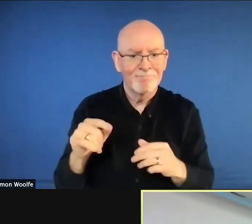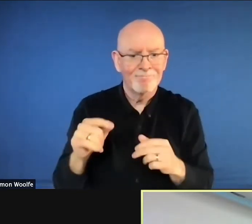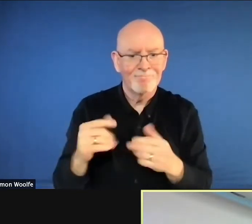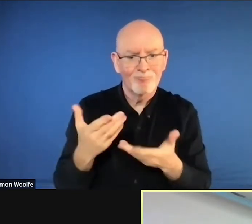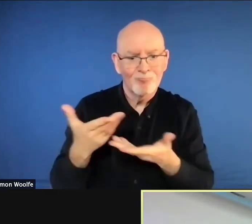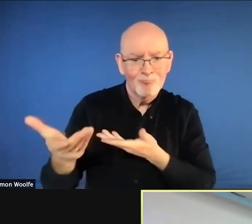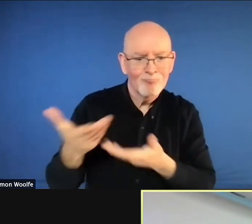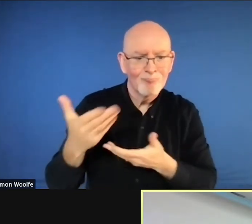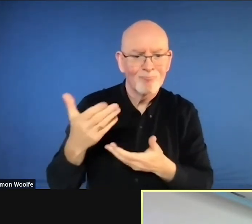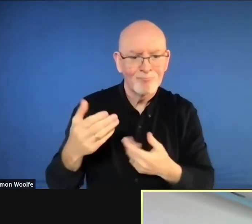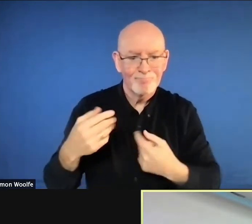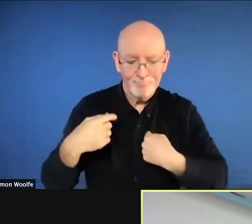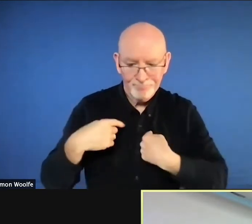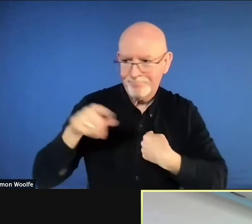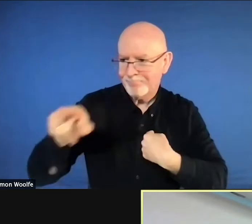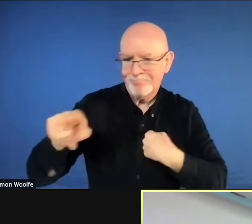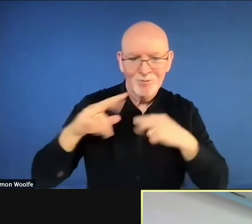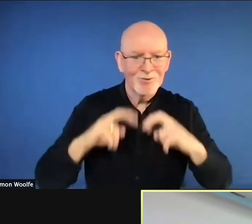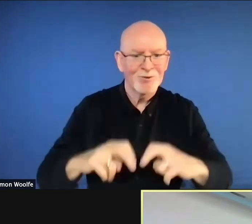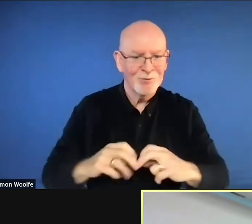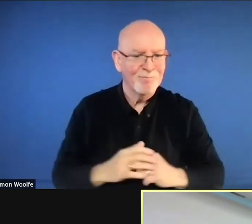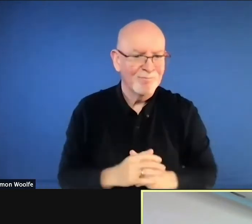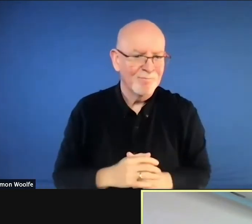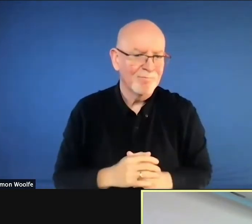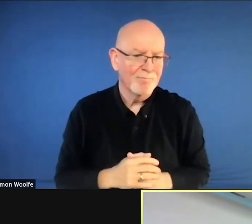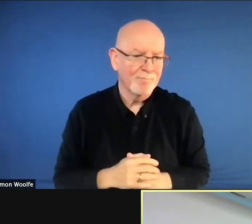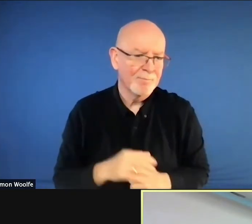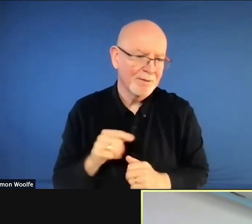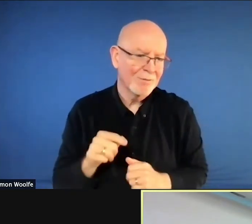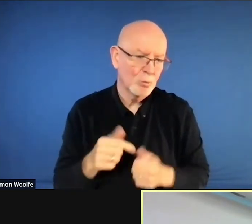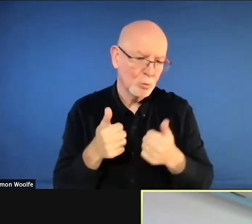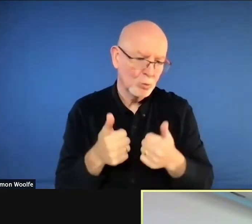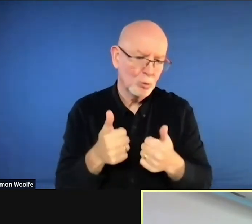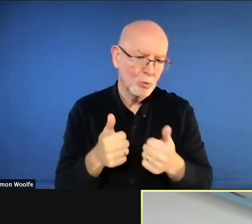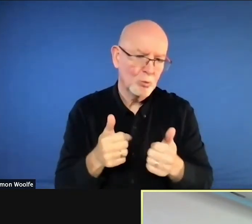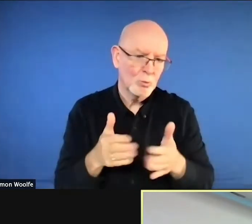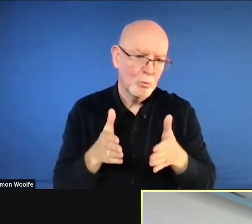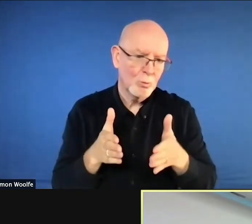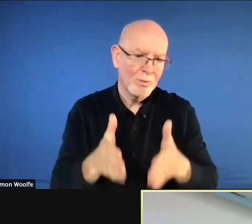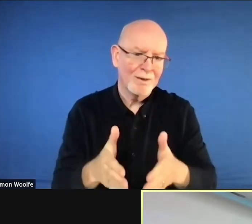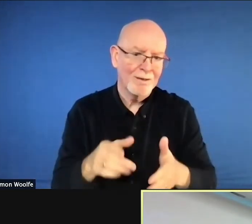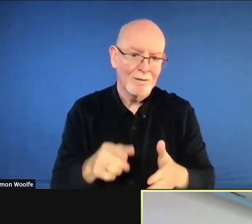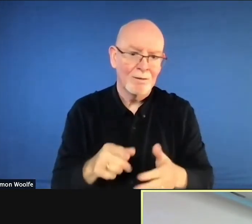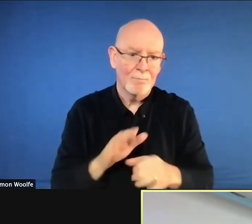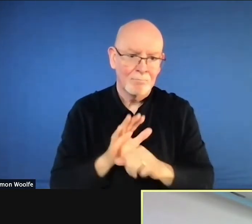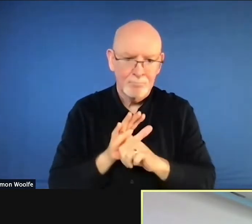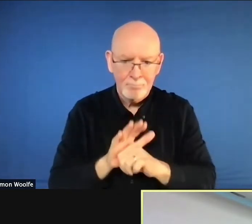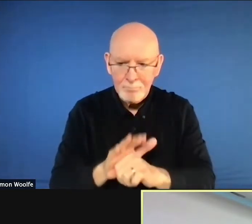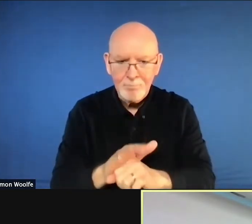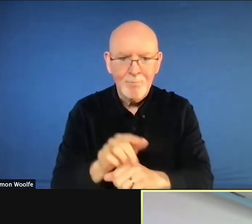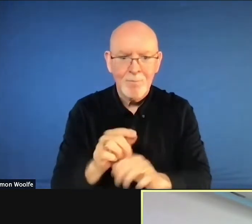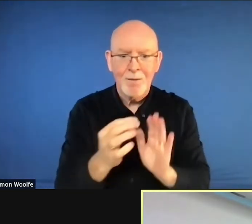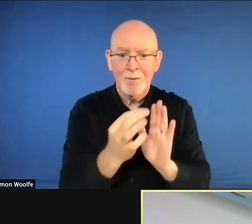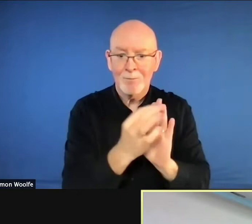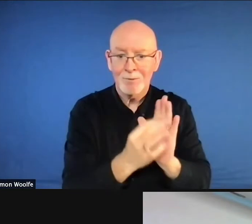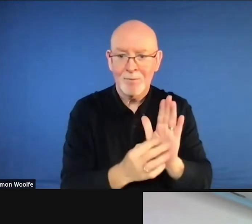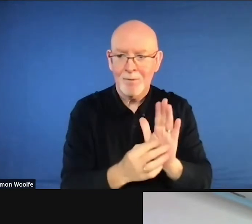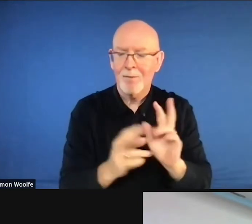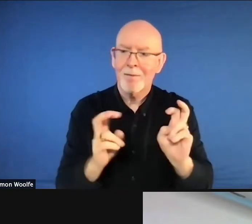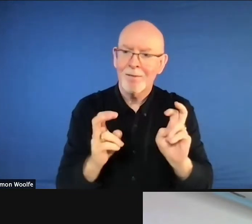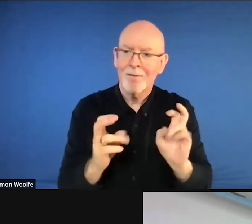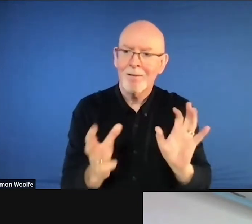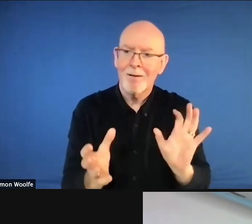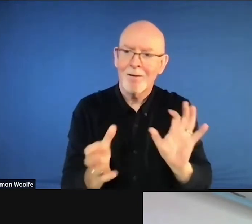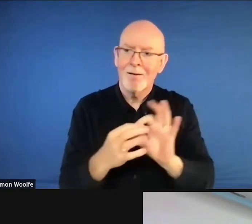push further the principle of partnership that maybe we can develop later. Great, thank